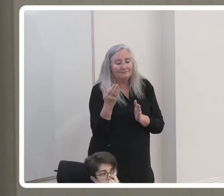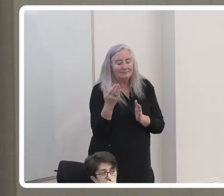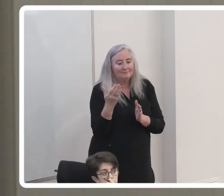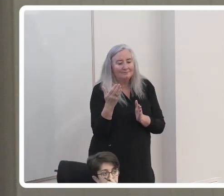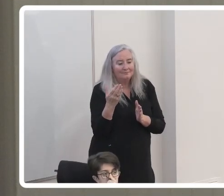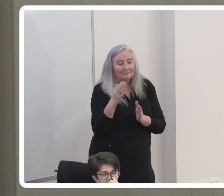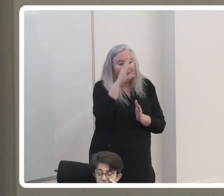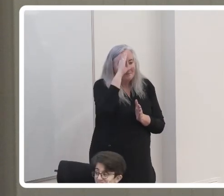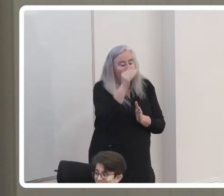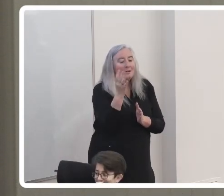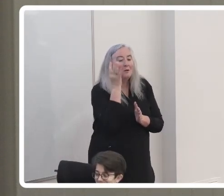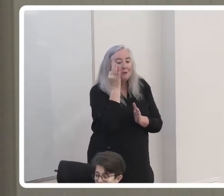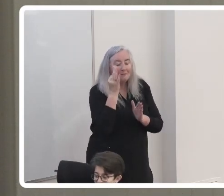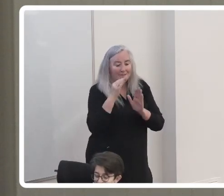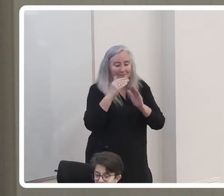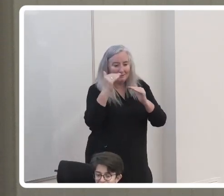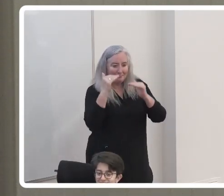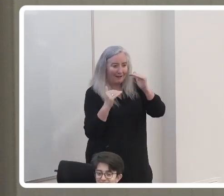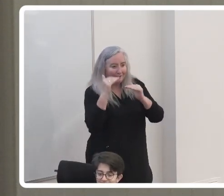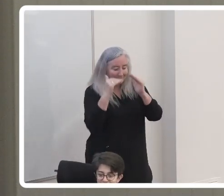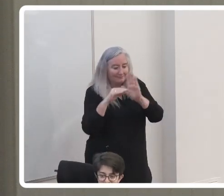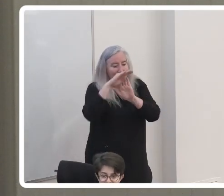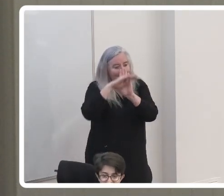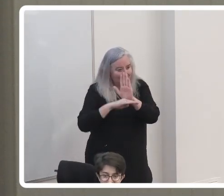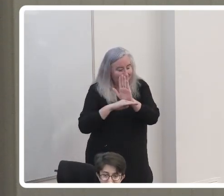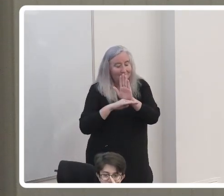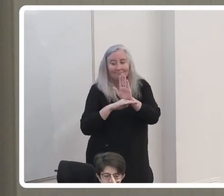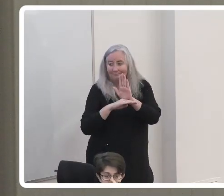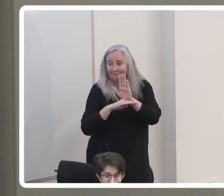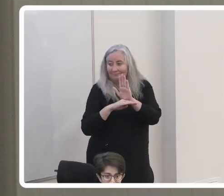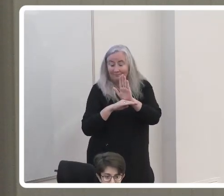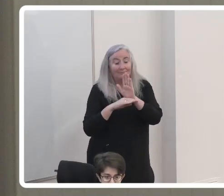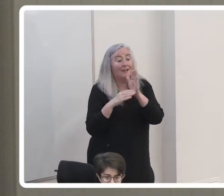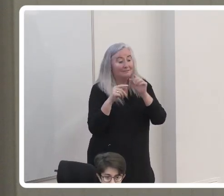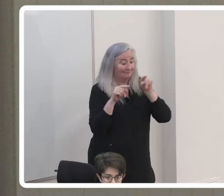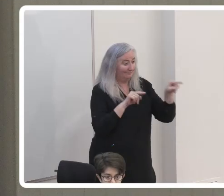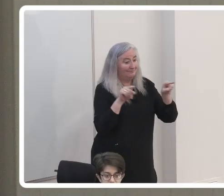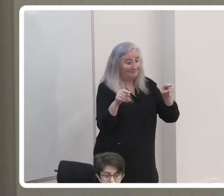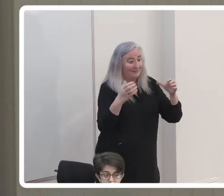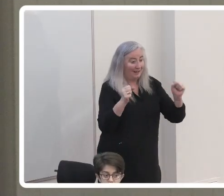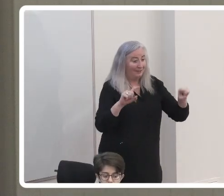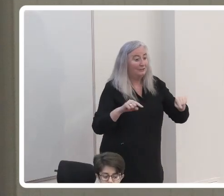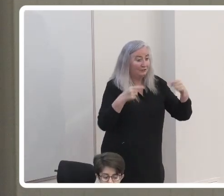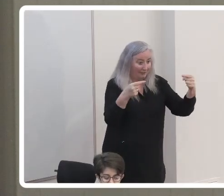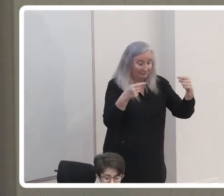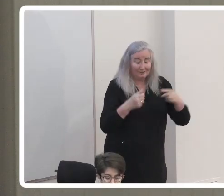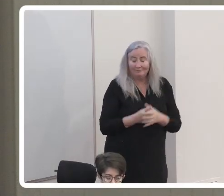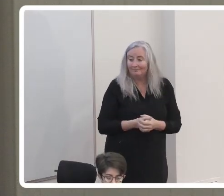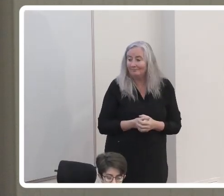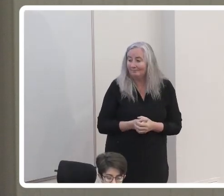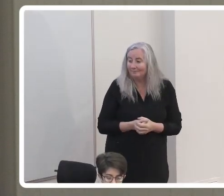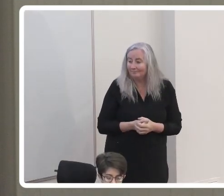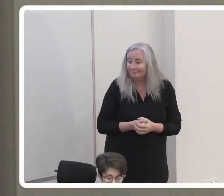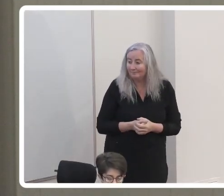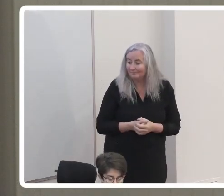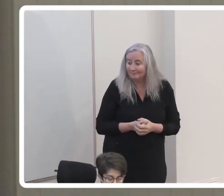face no particular issues, thereby sidestepping the actual challenges they encounter. And adding depth